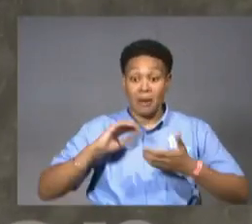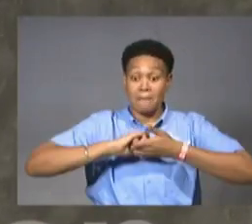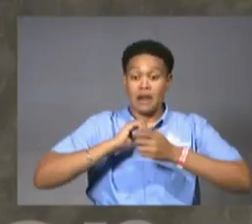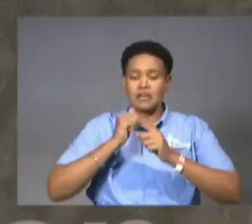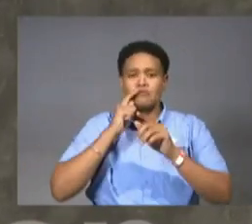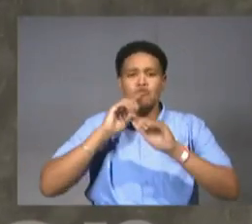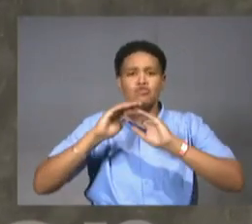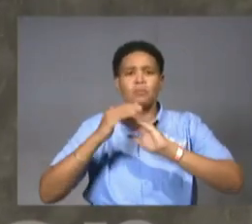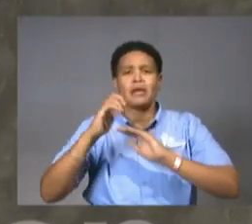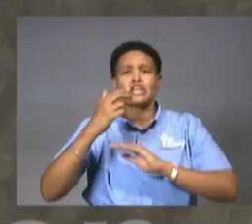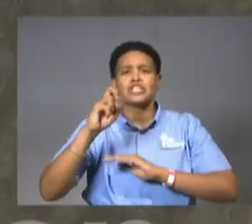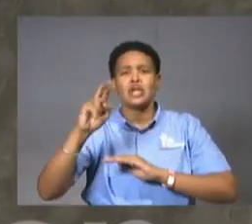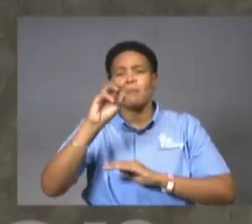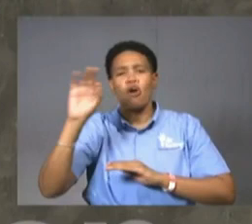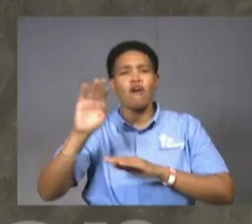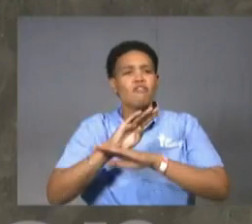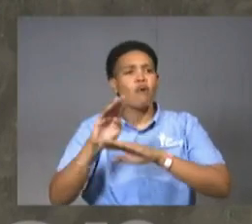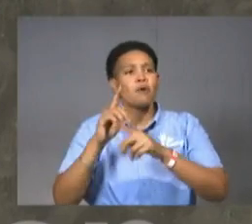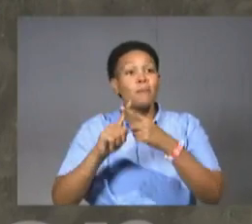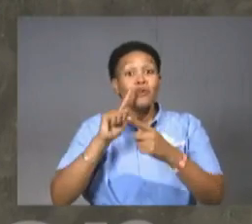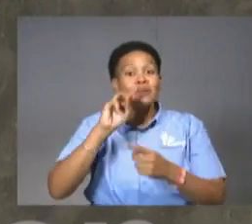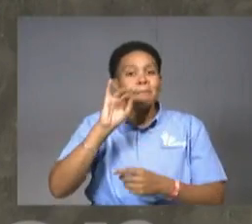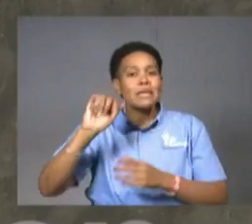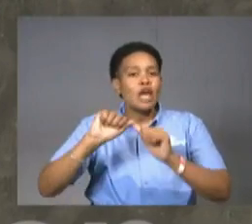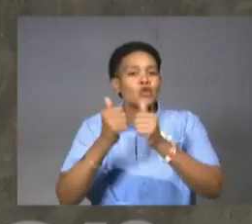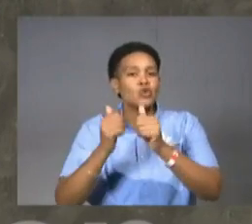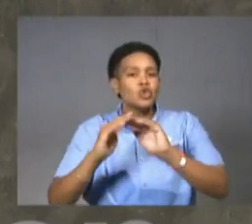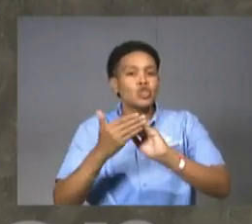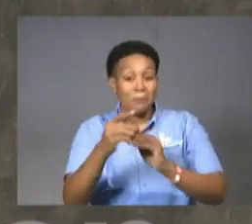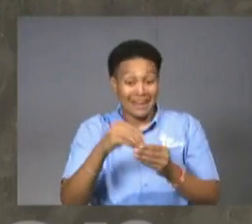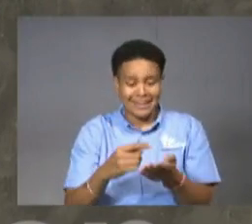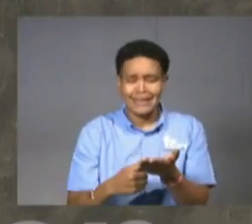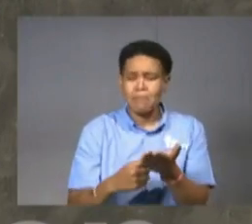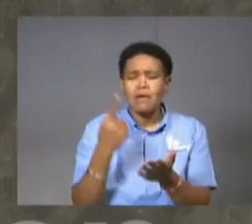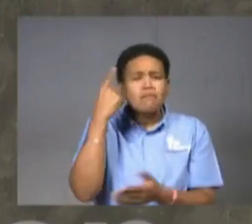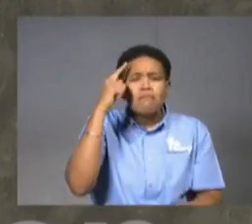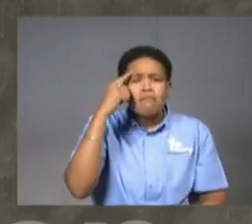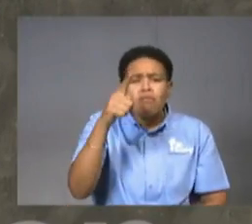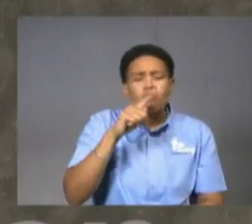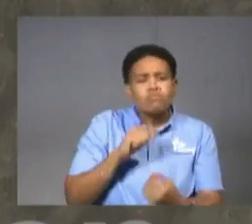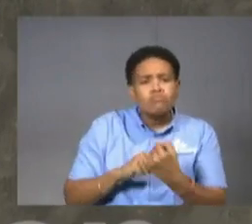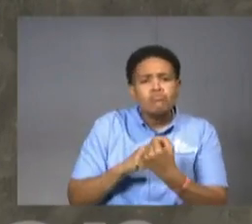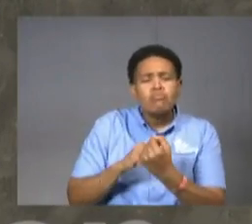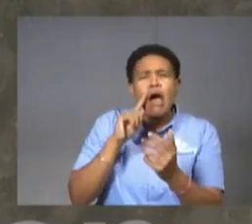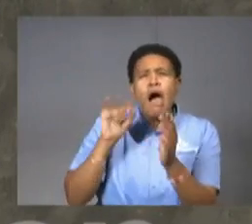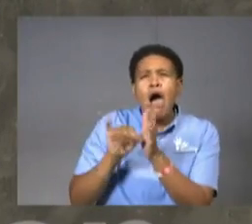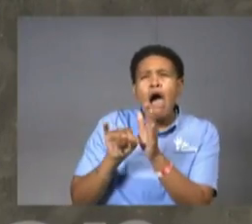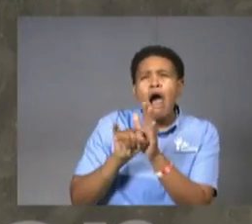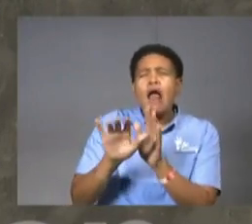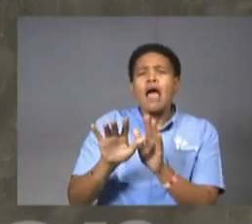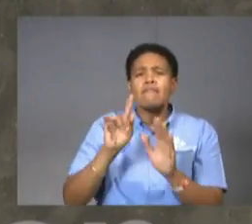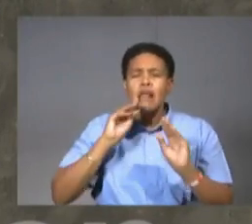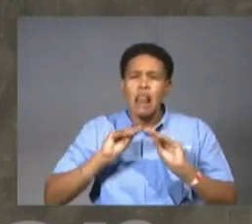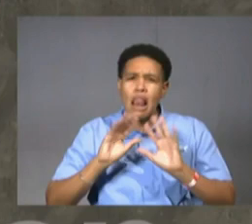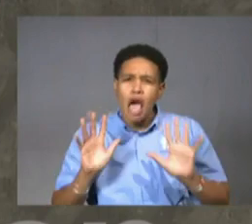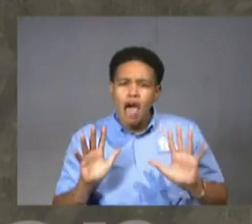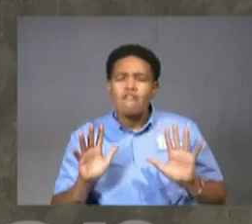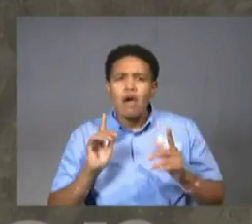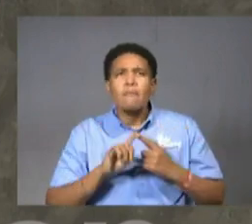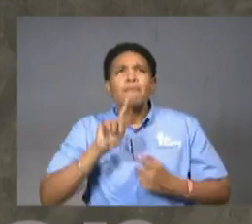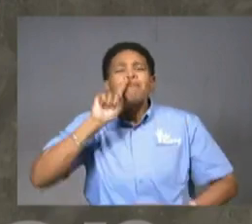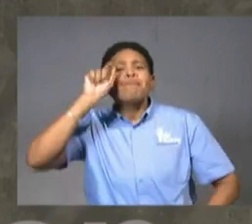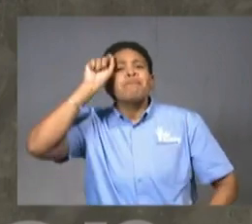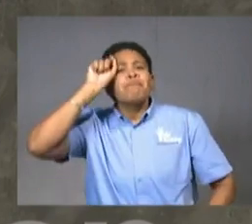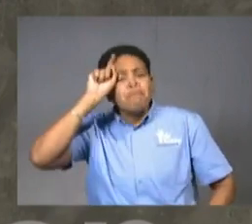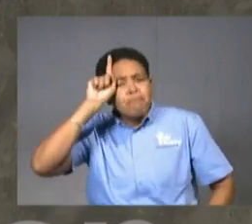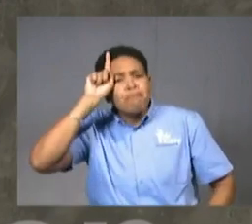Chamber of Commerce and Media Association Jamaica. The debates are intended to assist in identifying, clarifying, and understanding